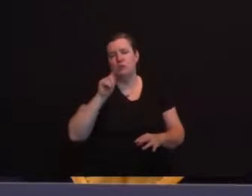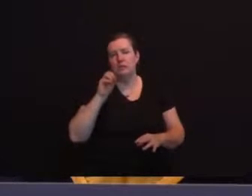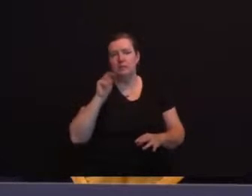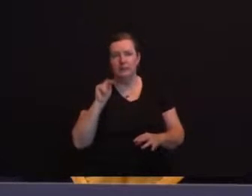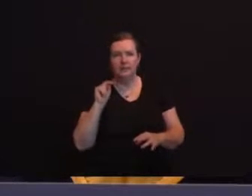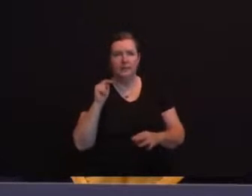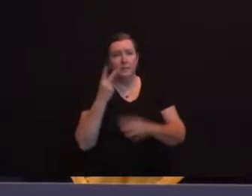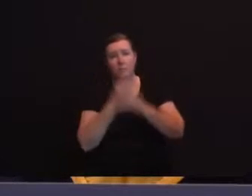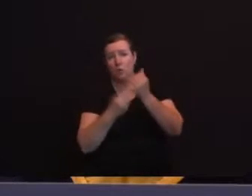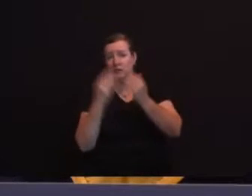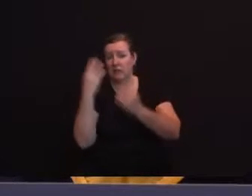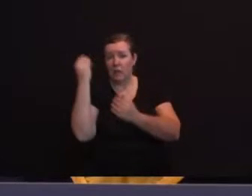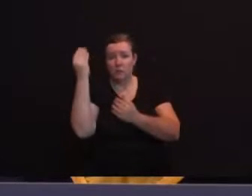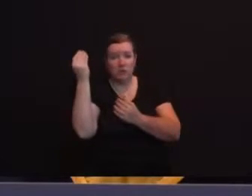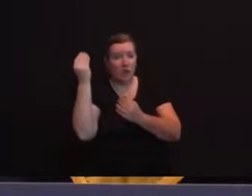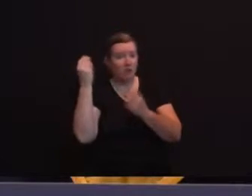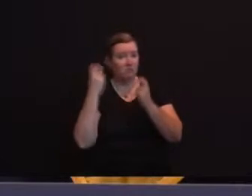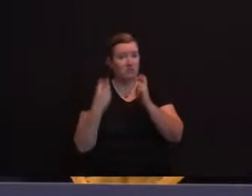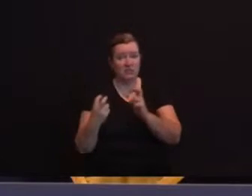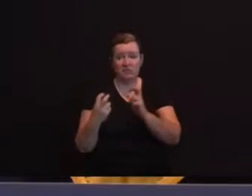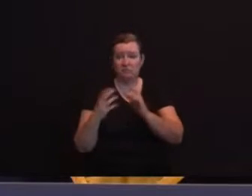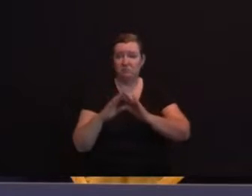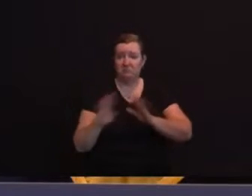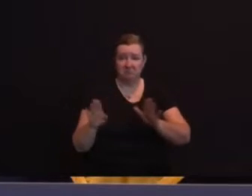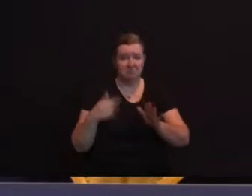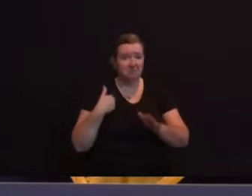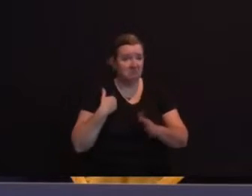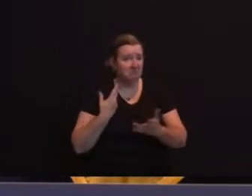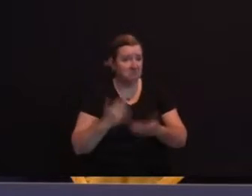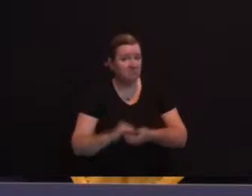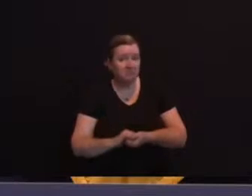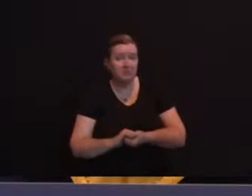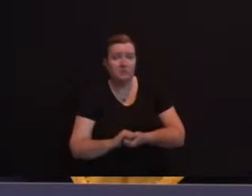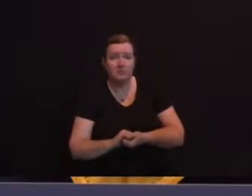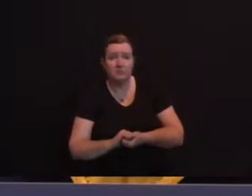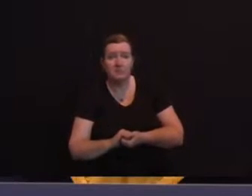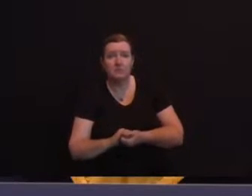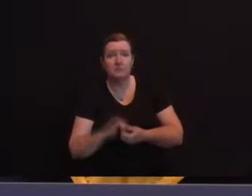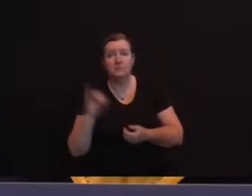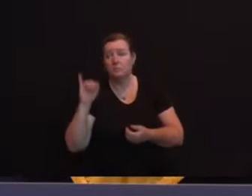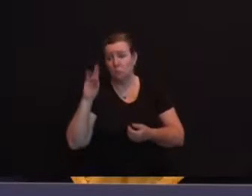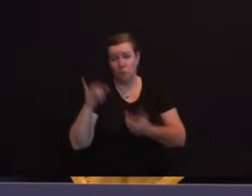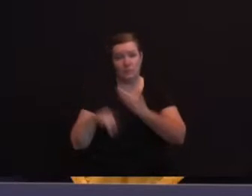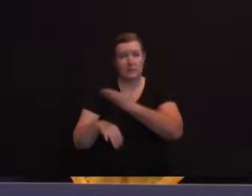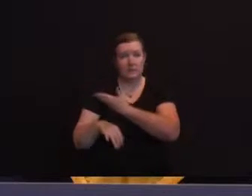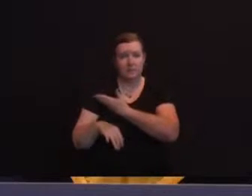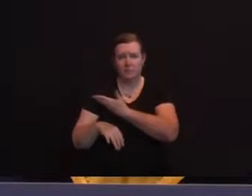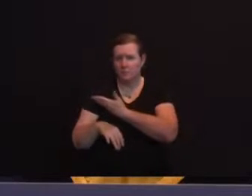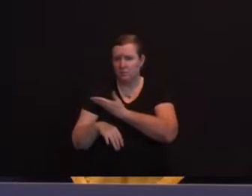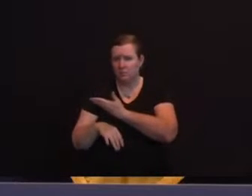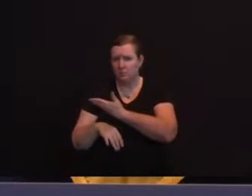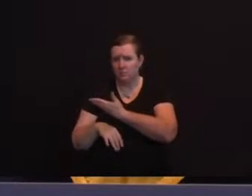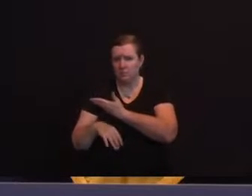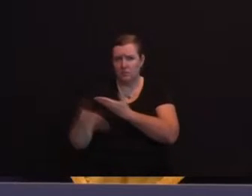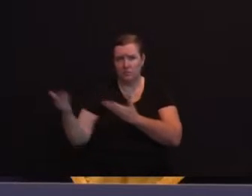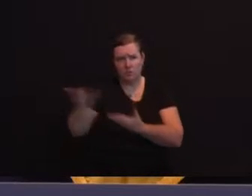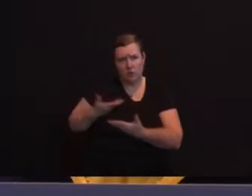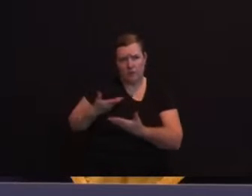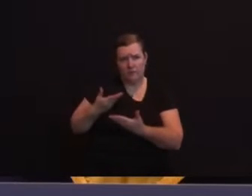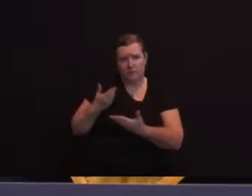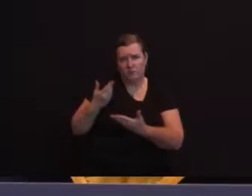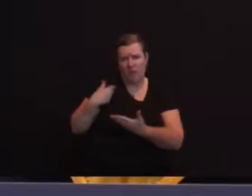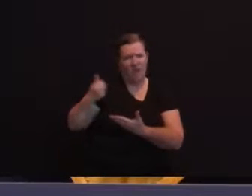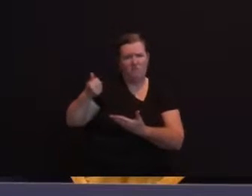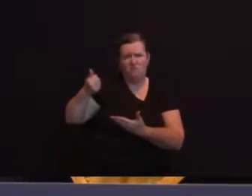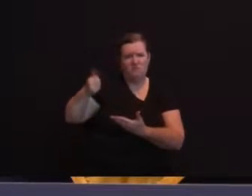freedom. Judy, I don't recall you've said anything my way lately that we were quote unquote rejected in terms of steps that you'd take. But I